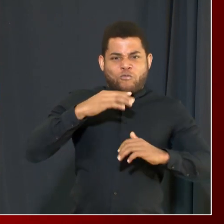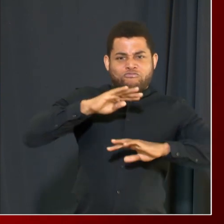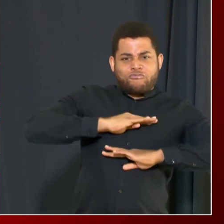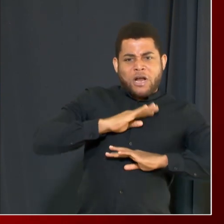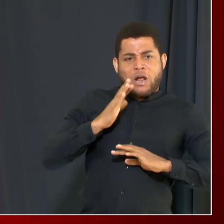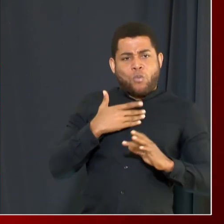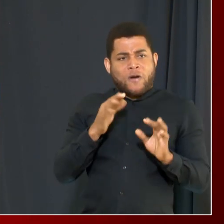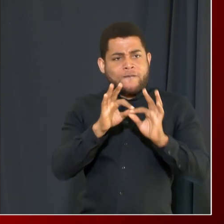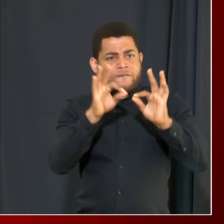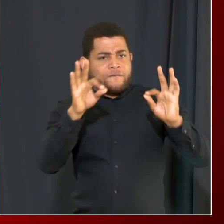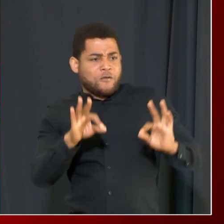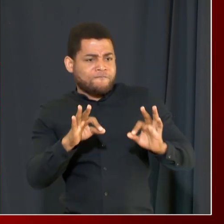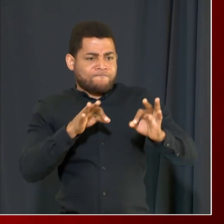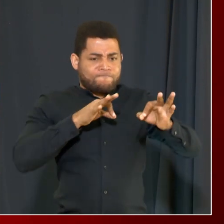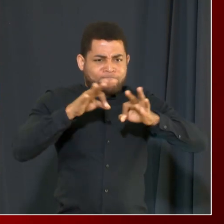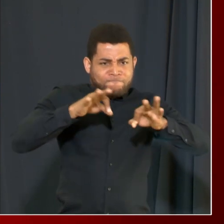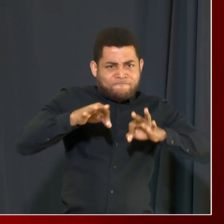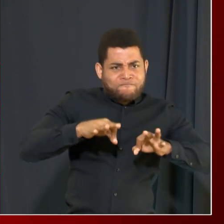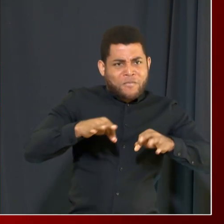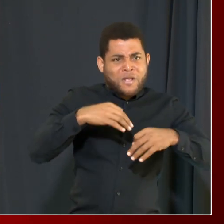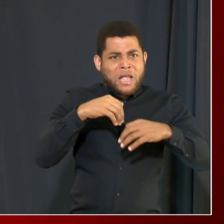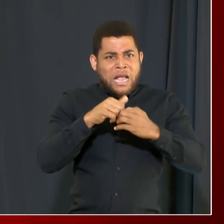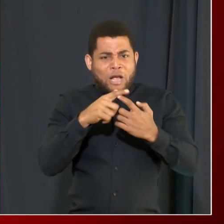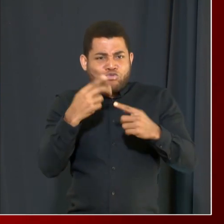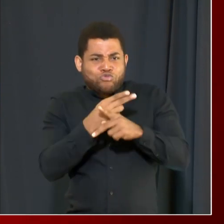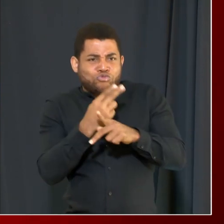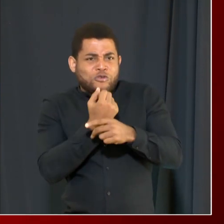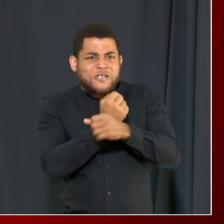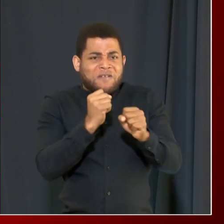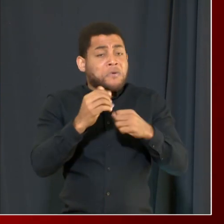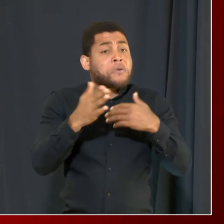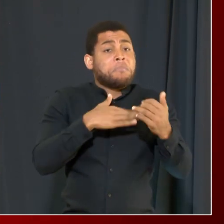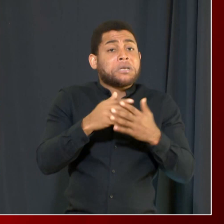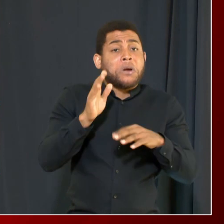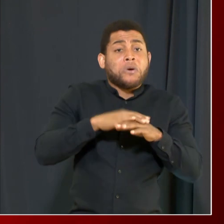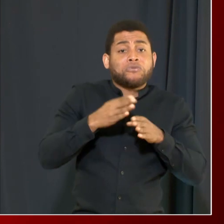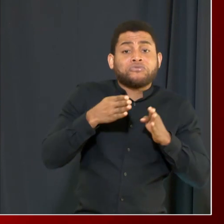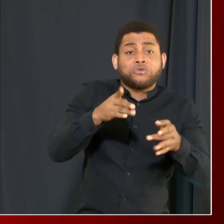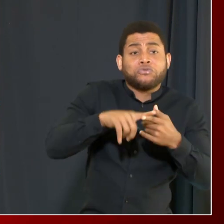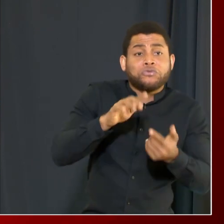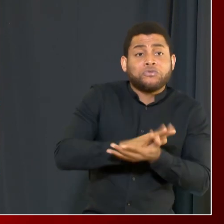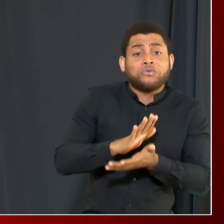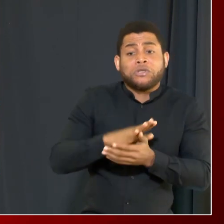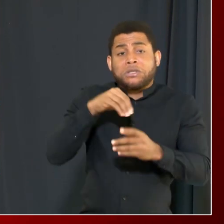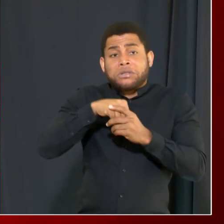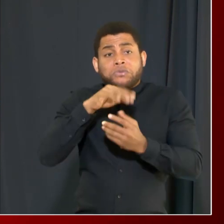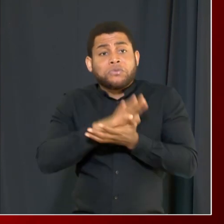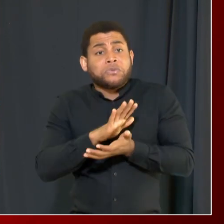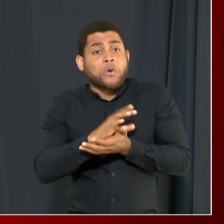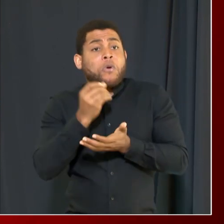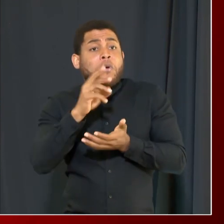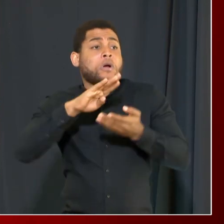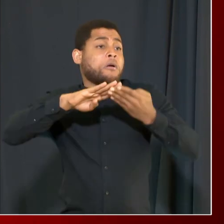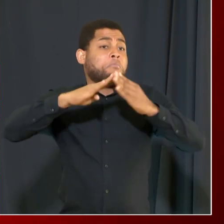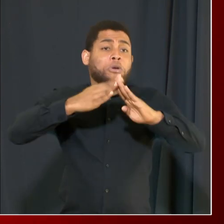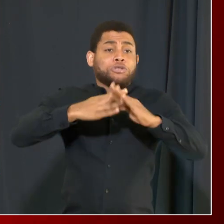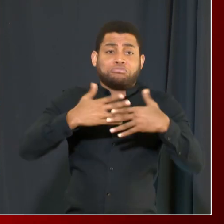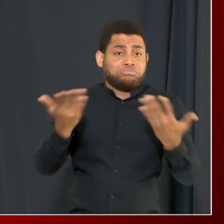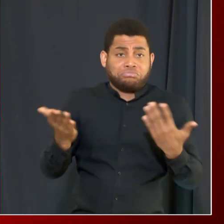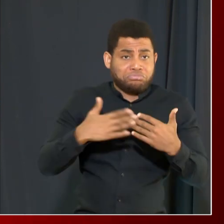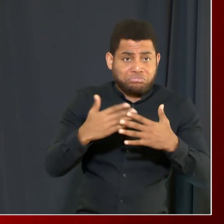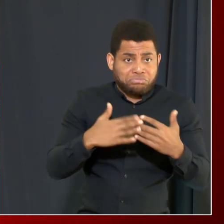of youth safety, whether they're on their way to school, in school, or in community. And so that's a big part of the reason for the alignment